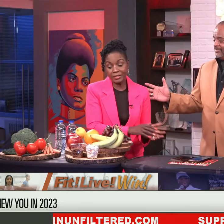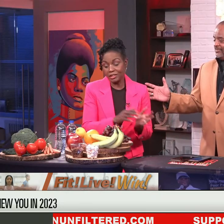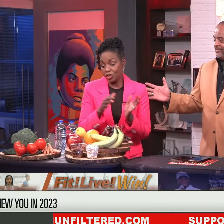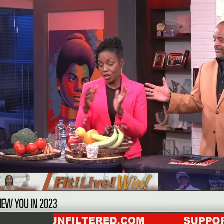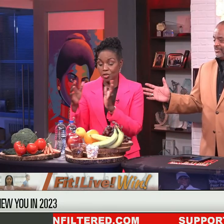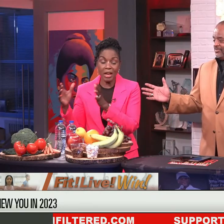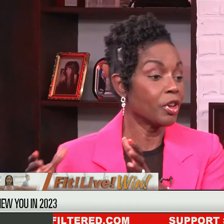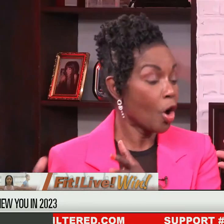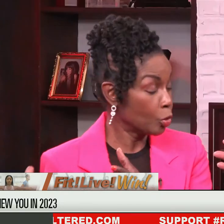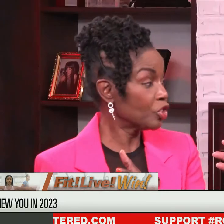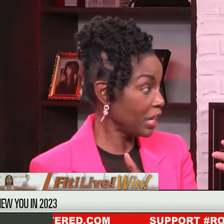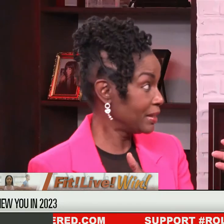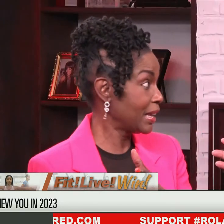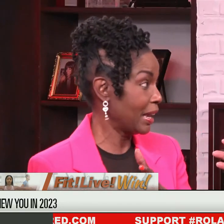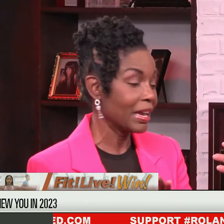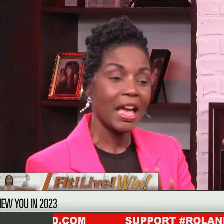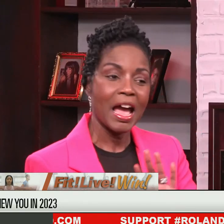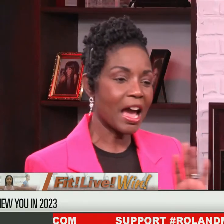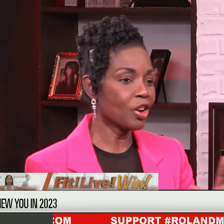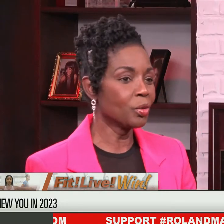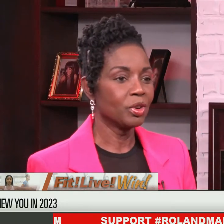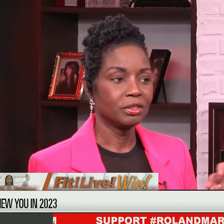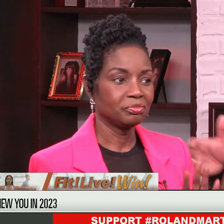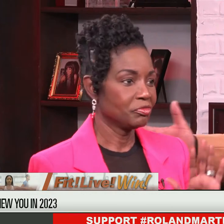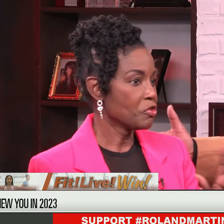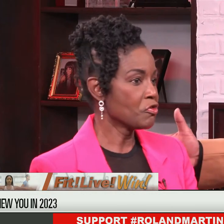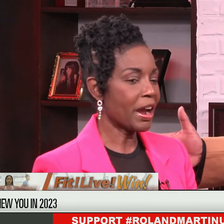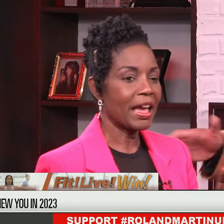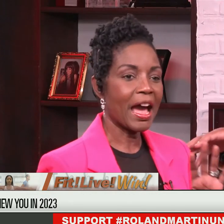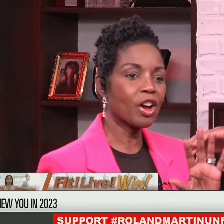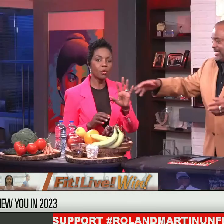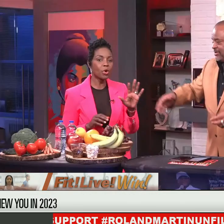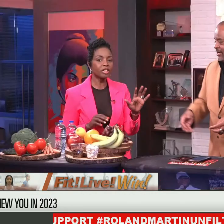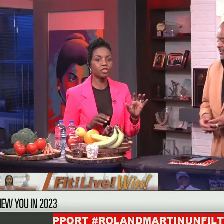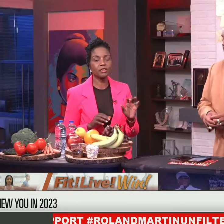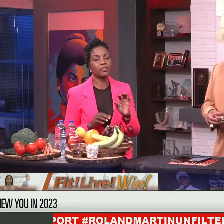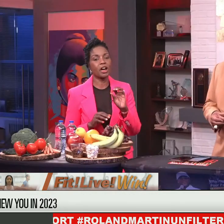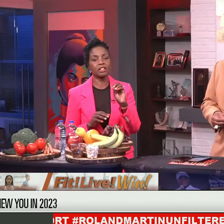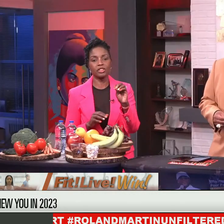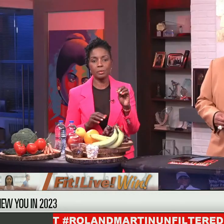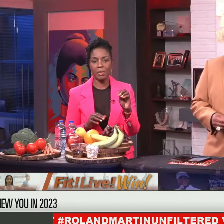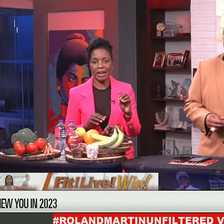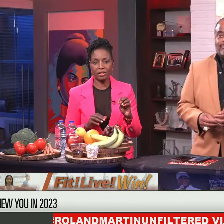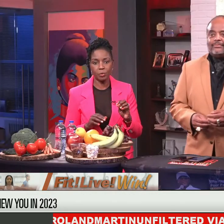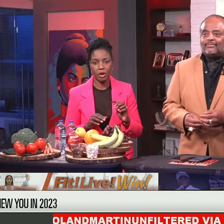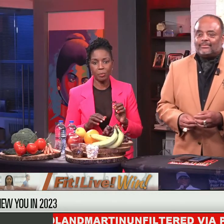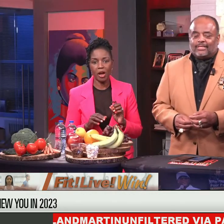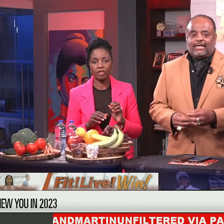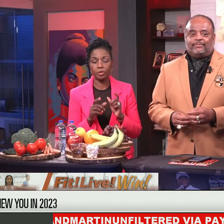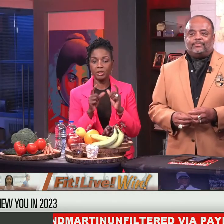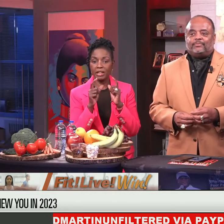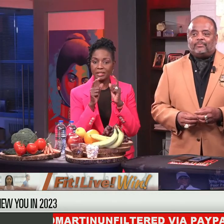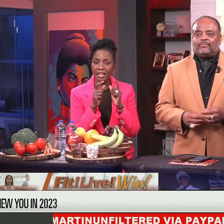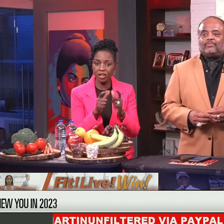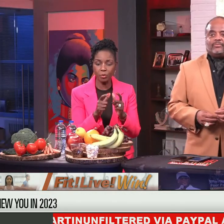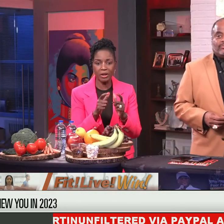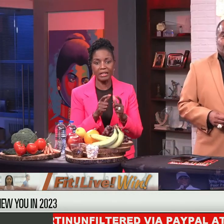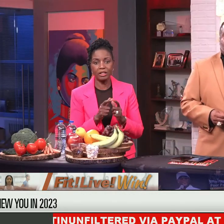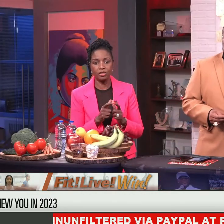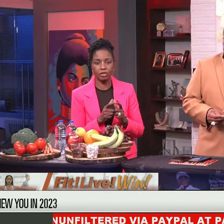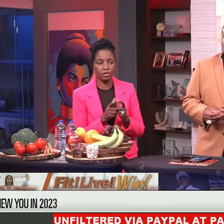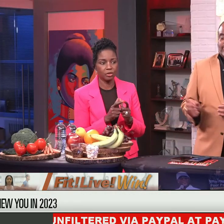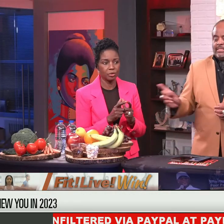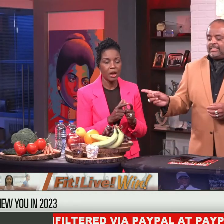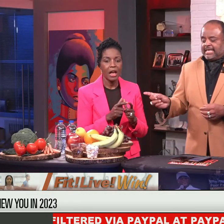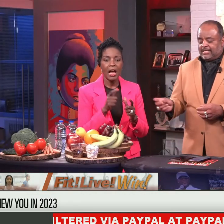the next thing you know, you have the whole cheesecake. Or cheesecake for the next 3 days. Right. I don't want you to fall into the might as well posture, because here's what I